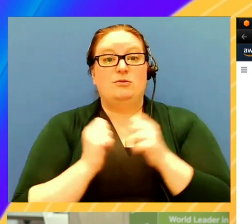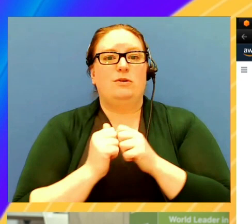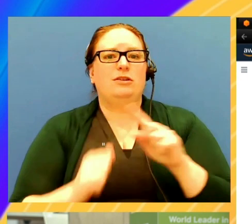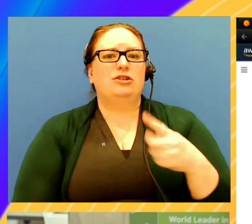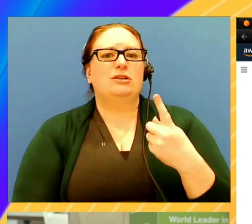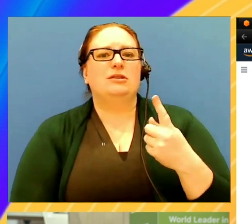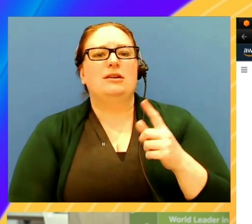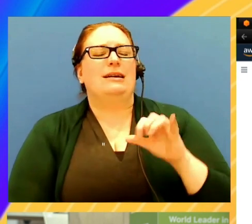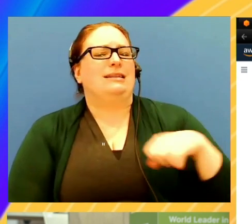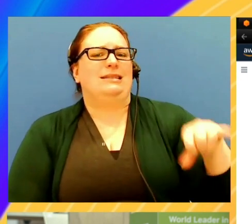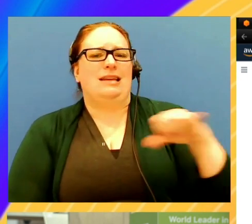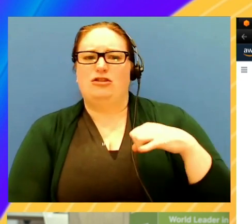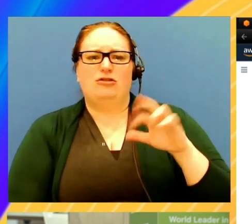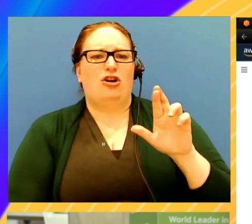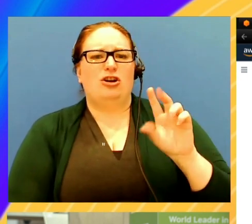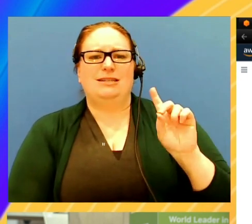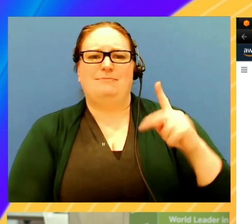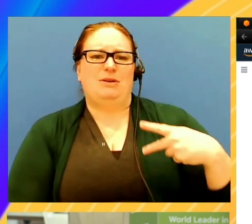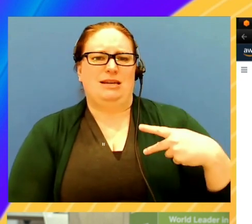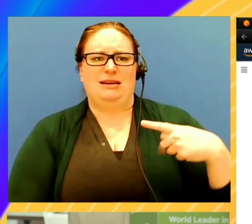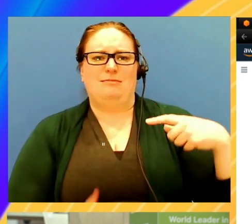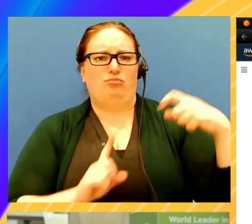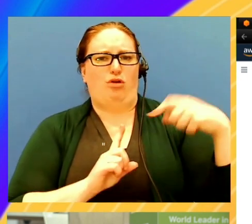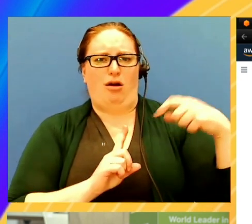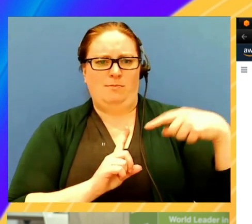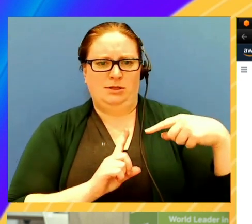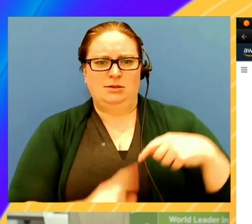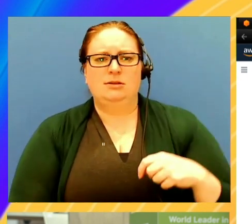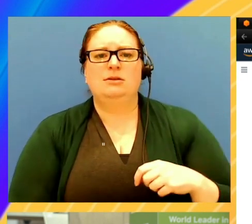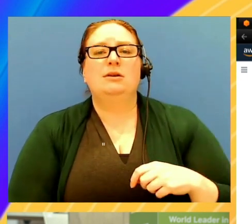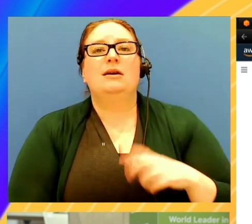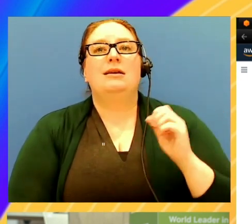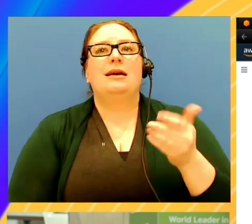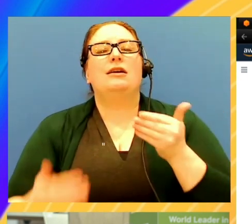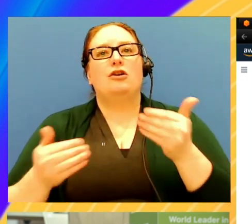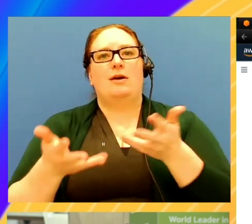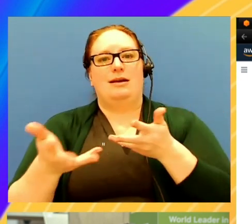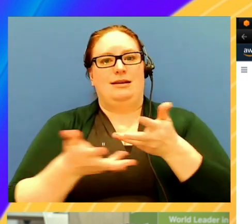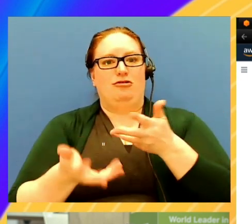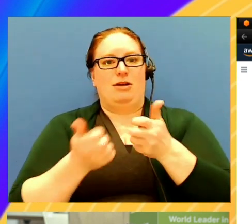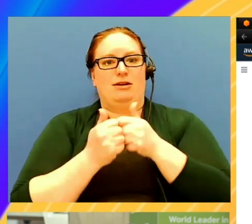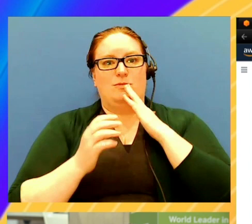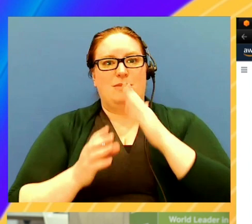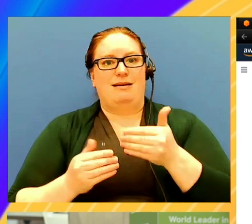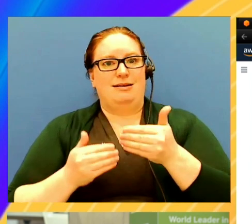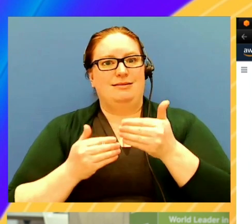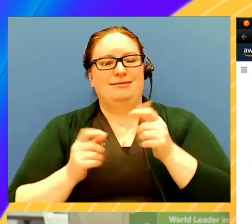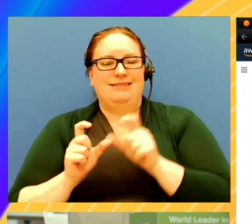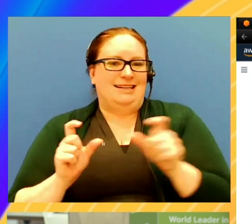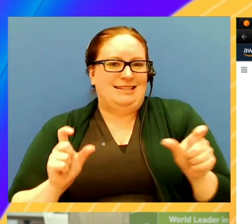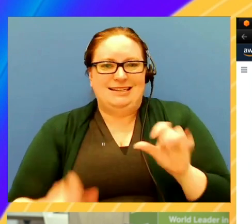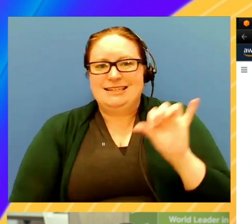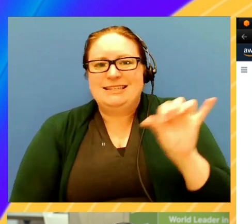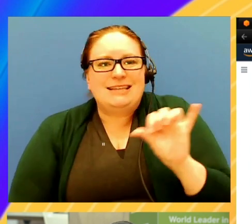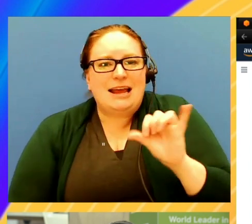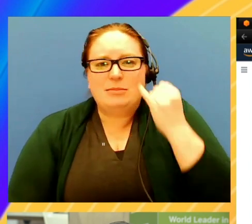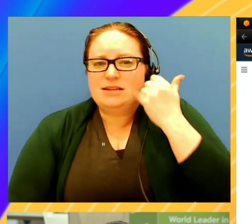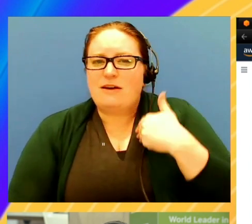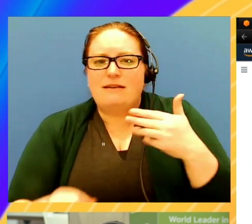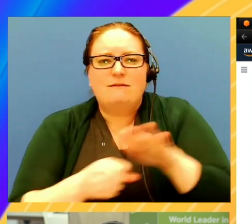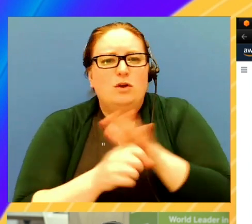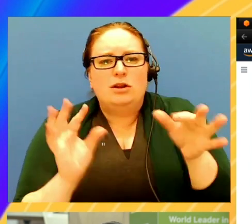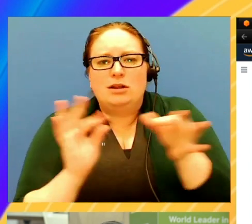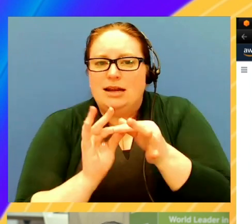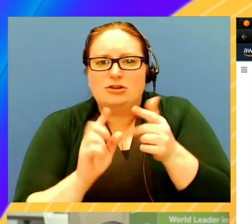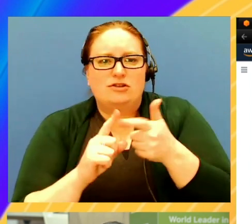standard RDP prompt. And I can go ahead and interact with my instance just the same as if I had that full connection from my